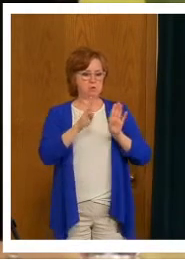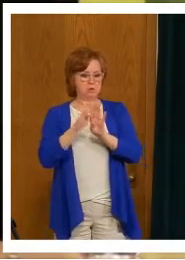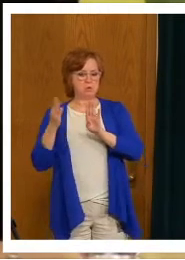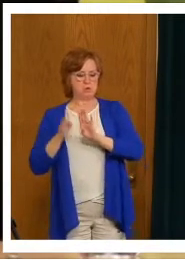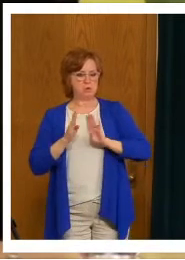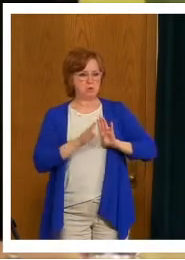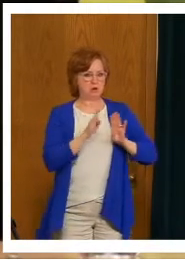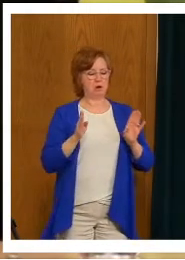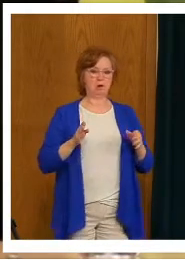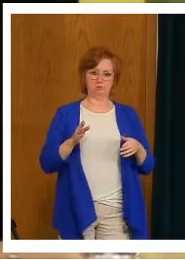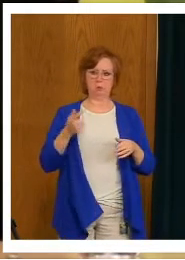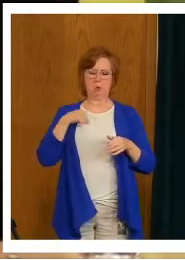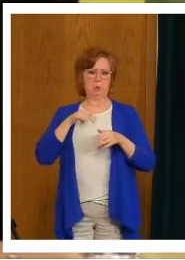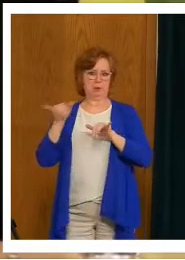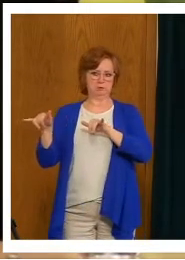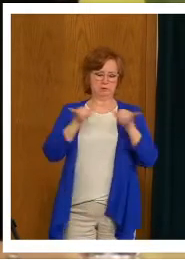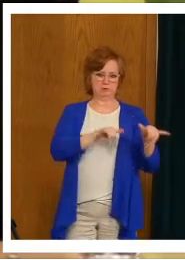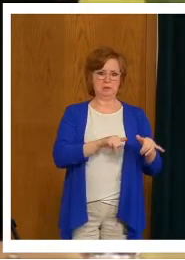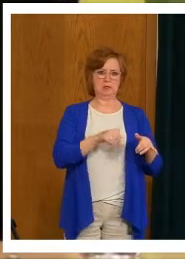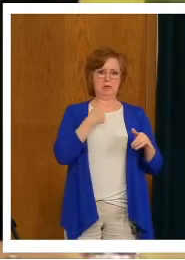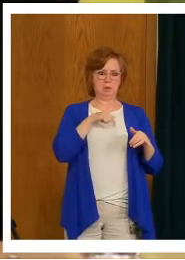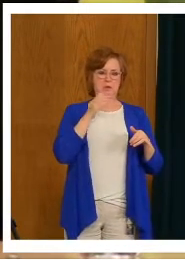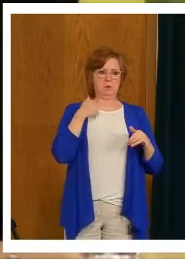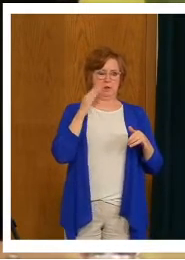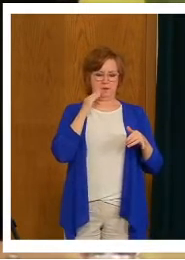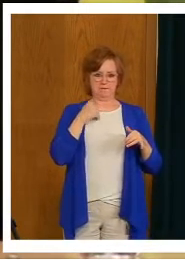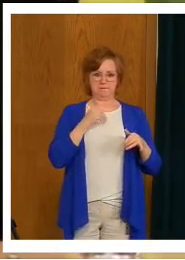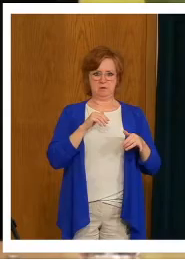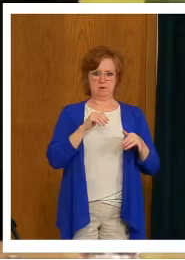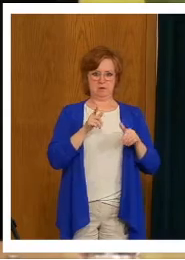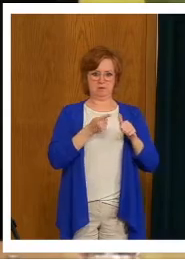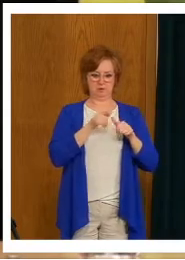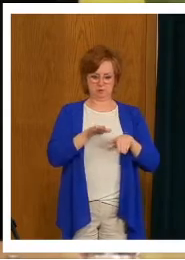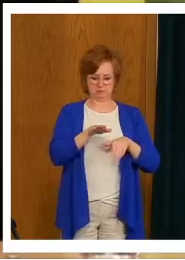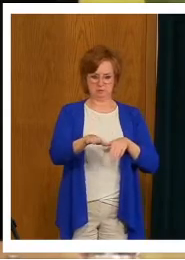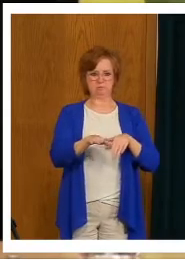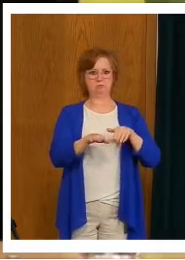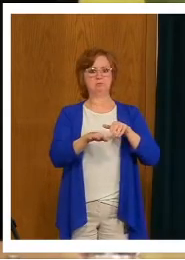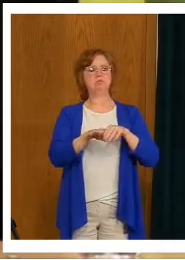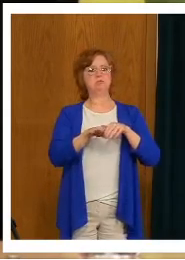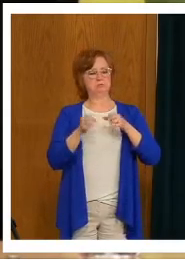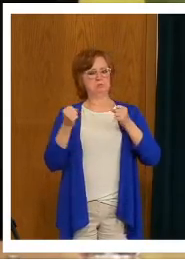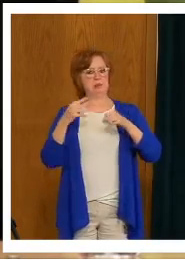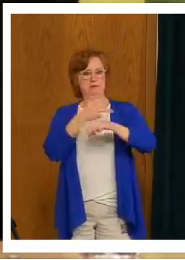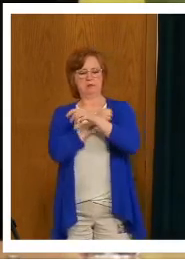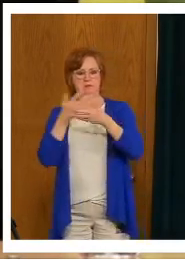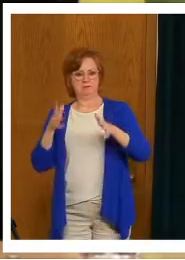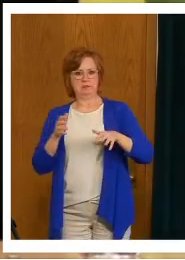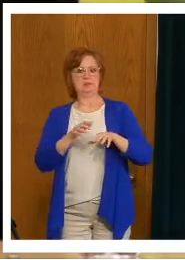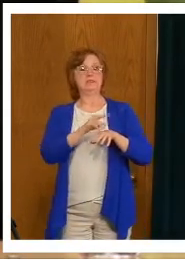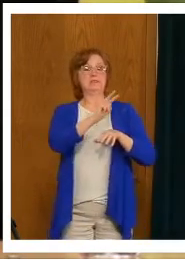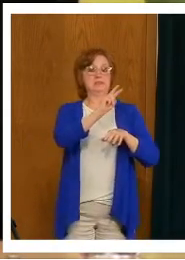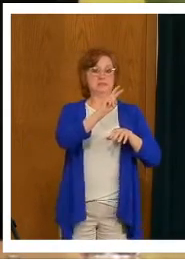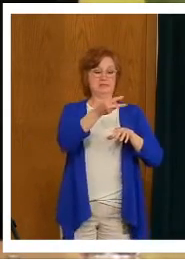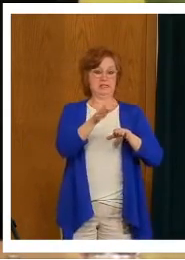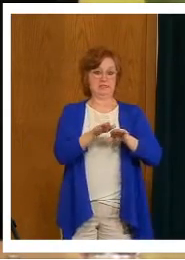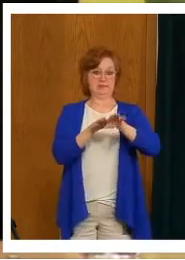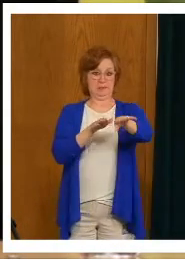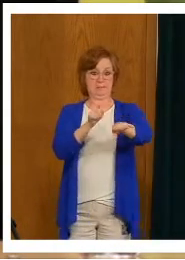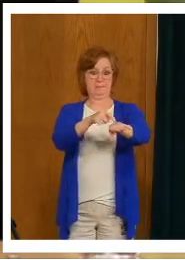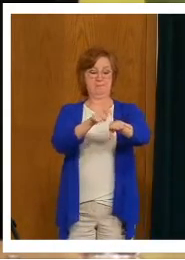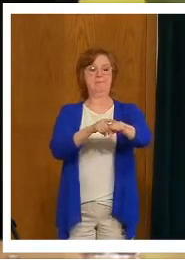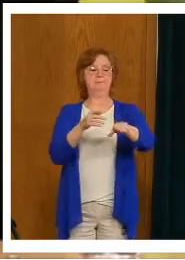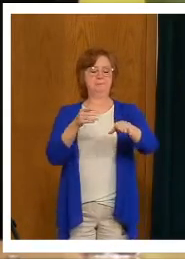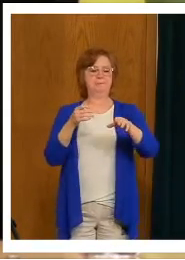dose numbers and likely by phase 3, quite high second dose numbers as well. Follow up, Lynn?